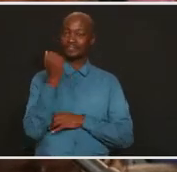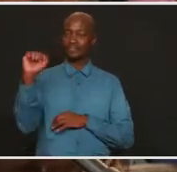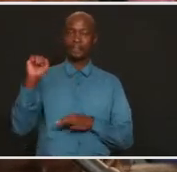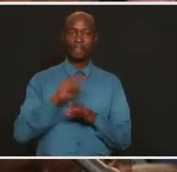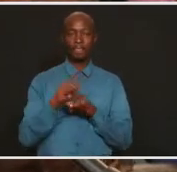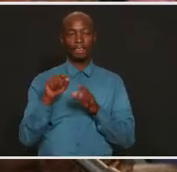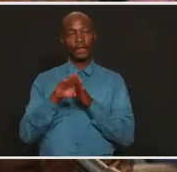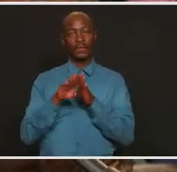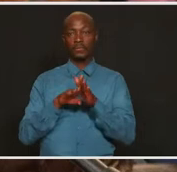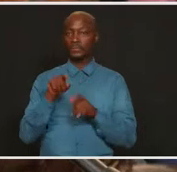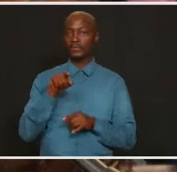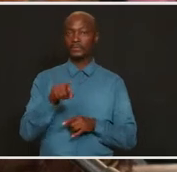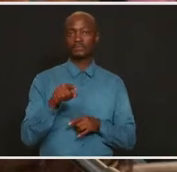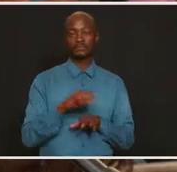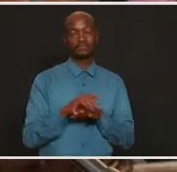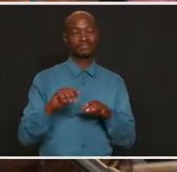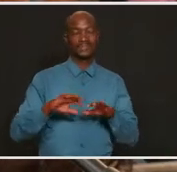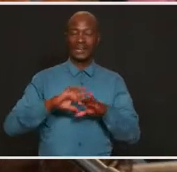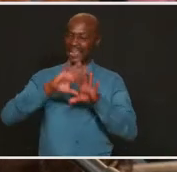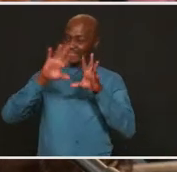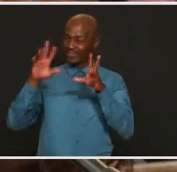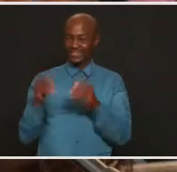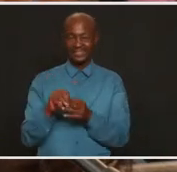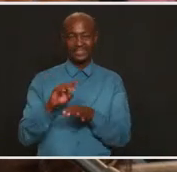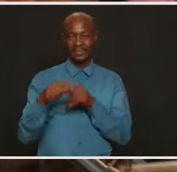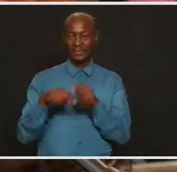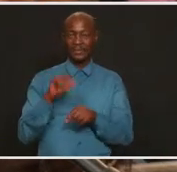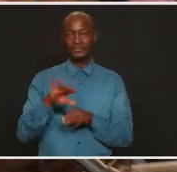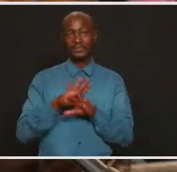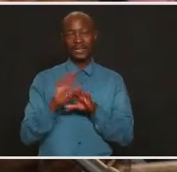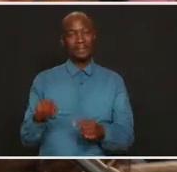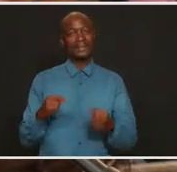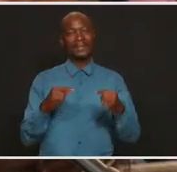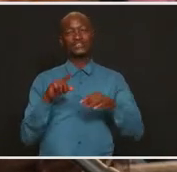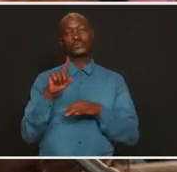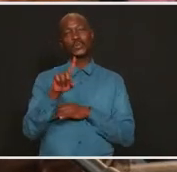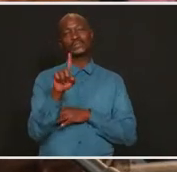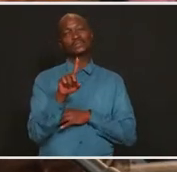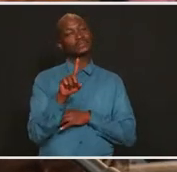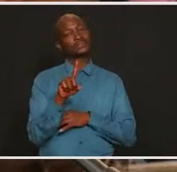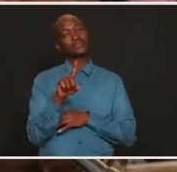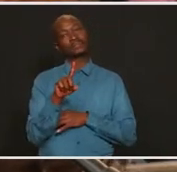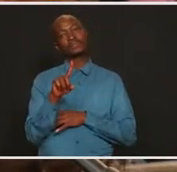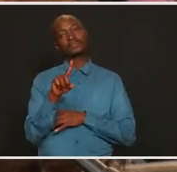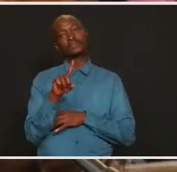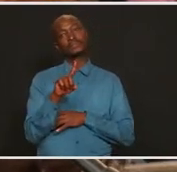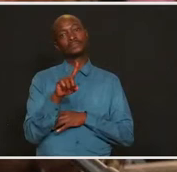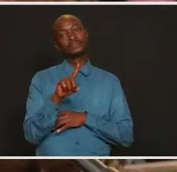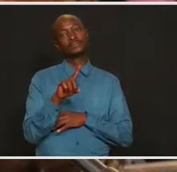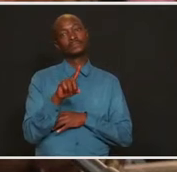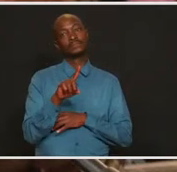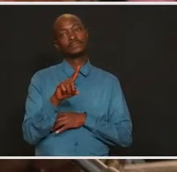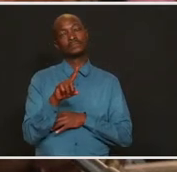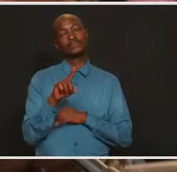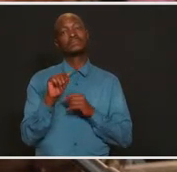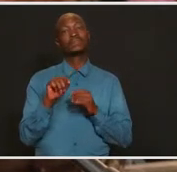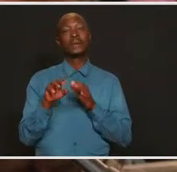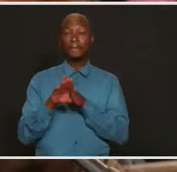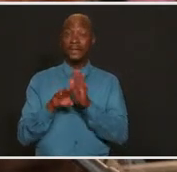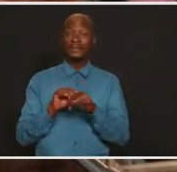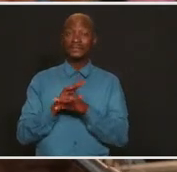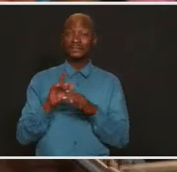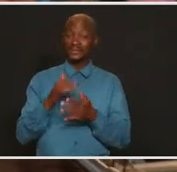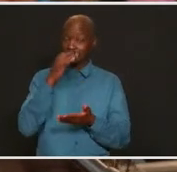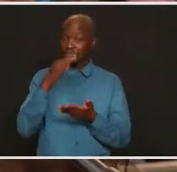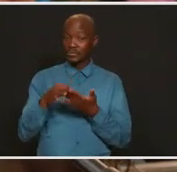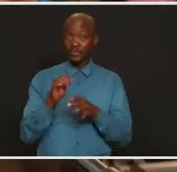Bella bill in its entirety because I'm against um sorry I'm against the billable that's